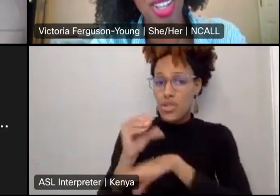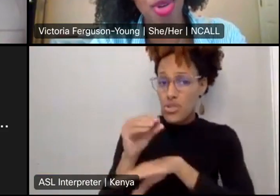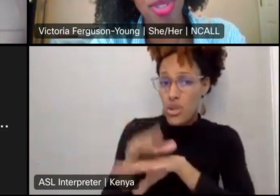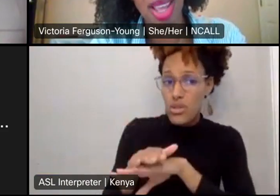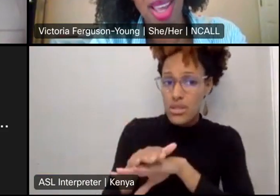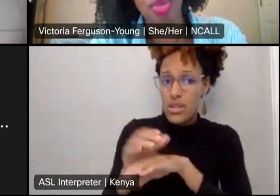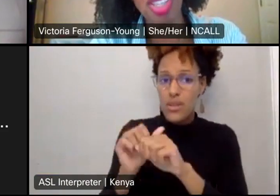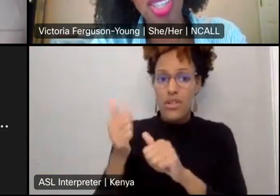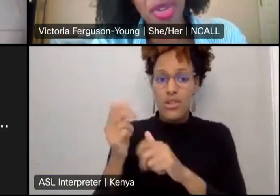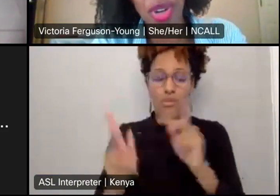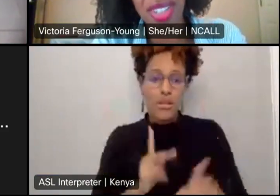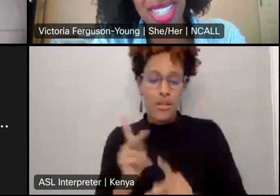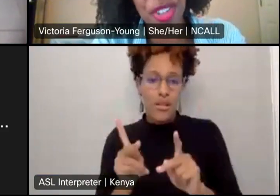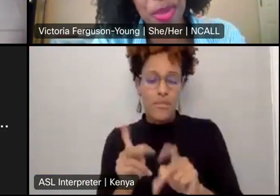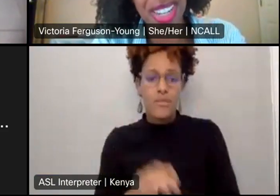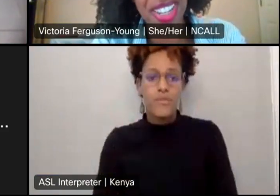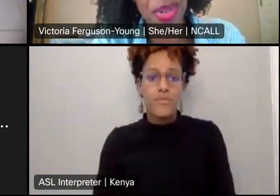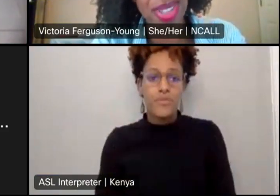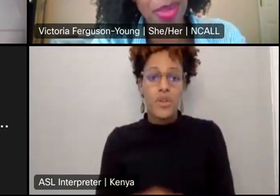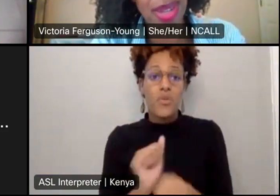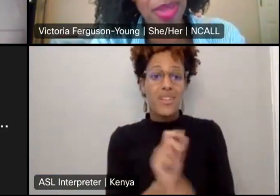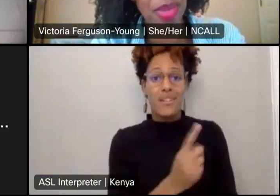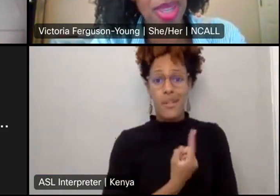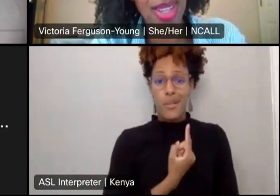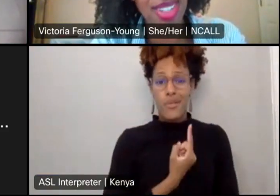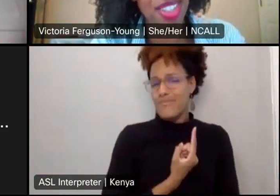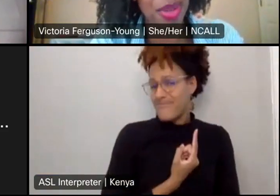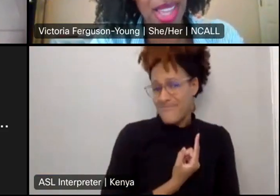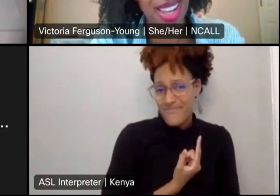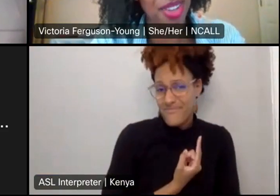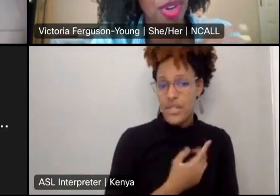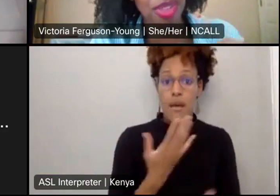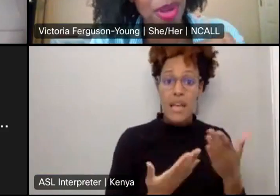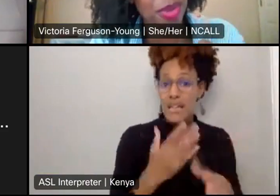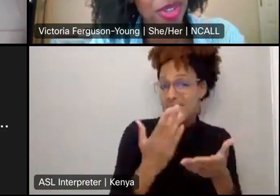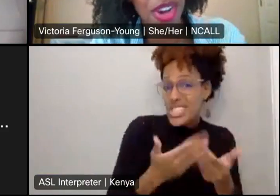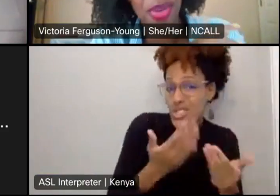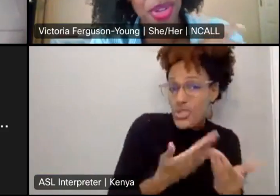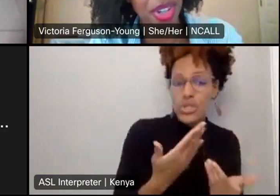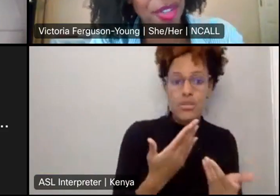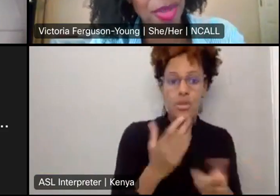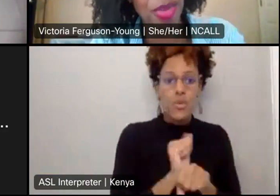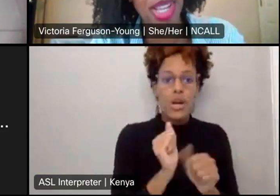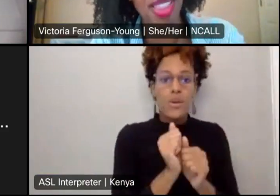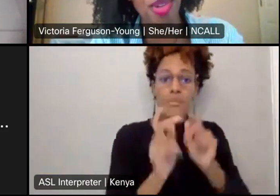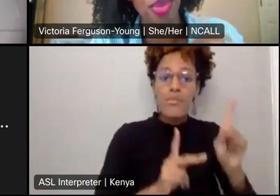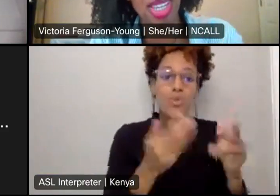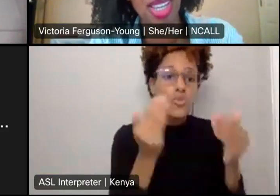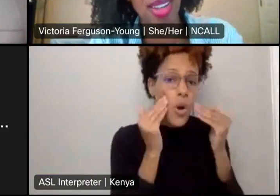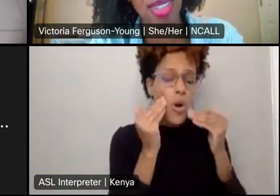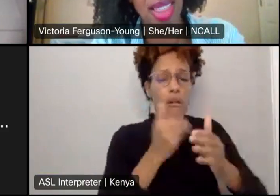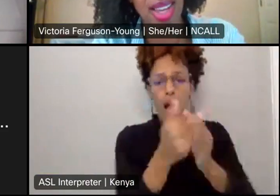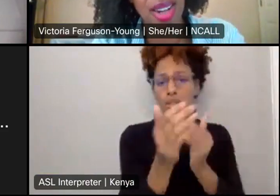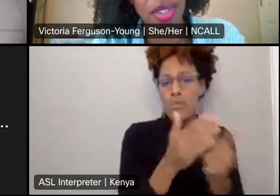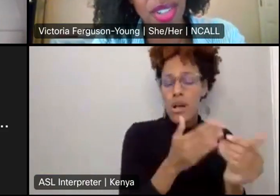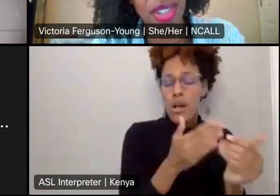in silos really only works to detriment, and sometimes it may be easier to do that. You work with people who you're comfortable with, but really